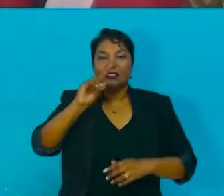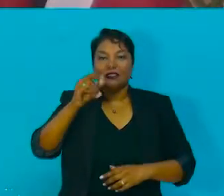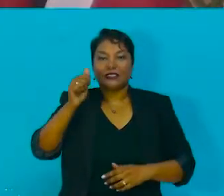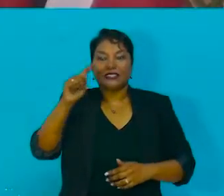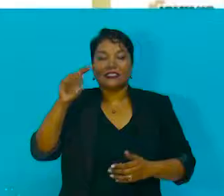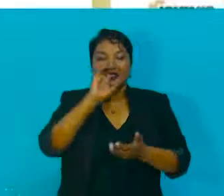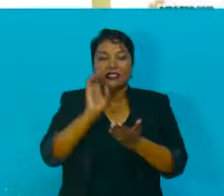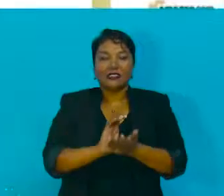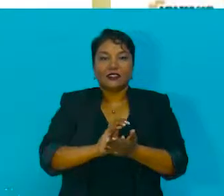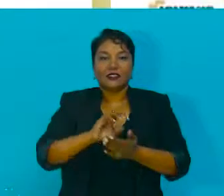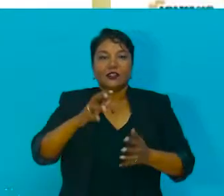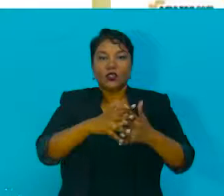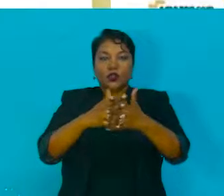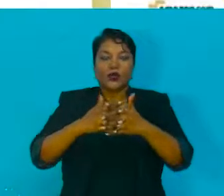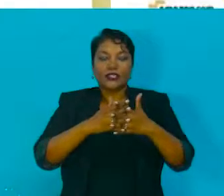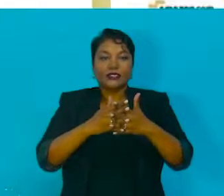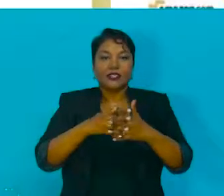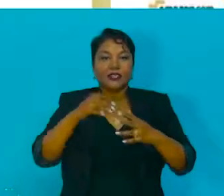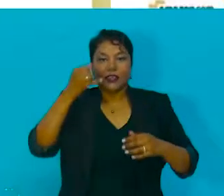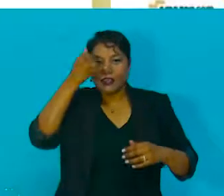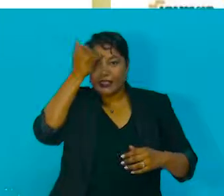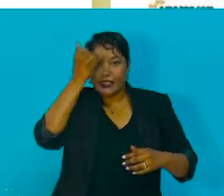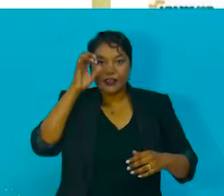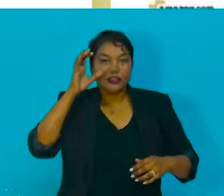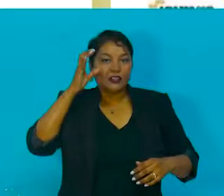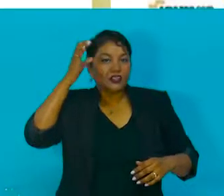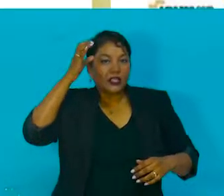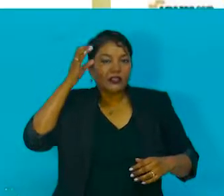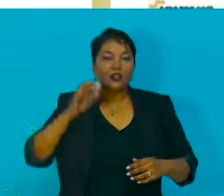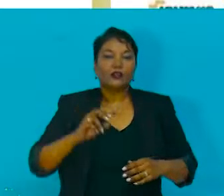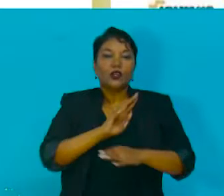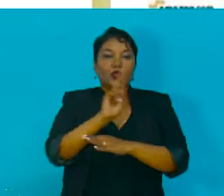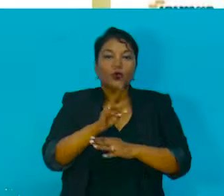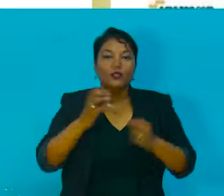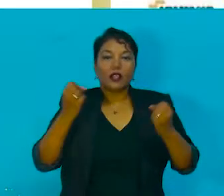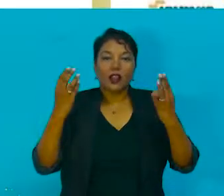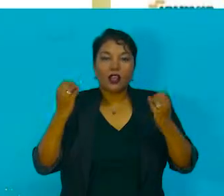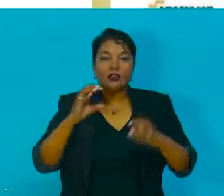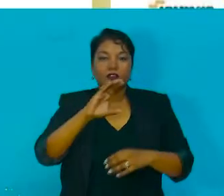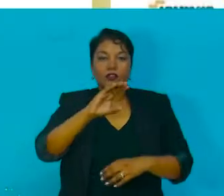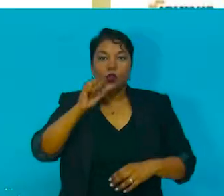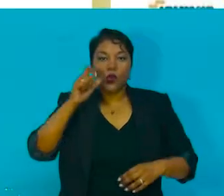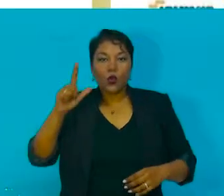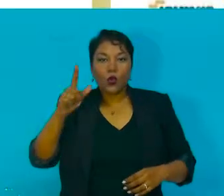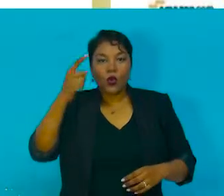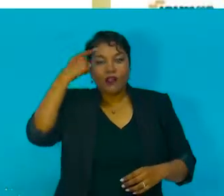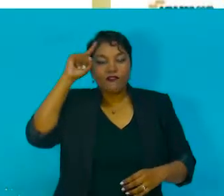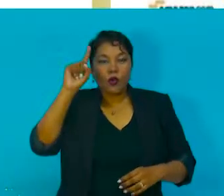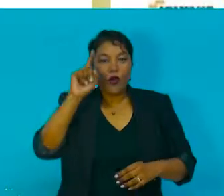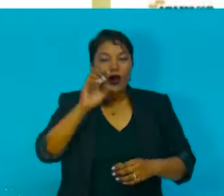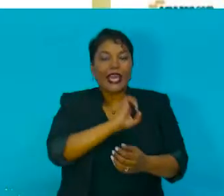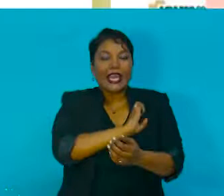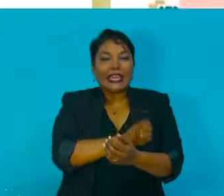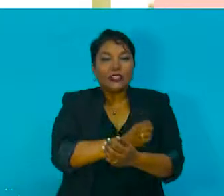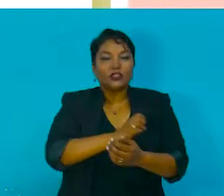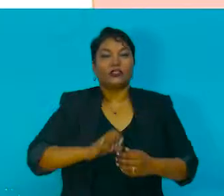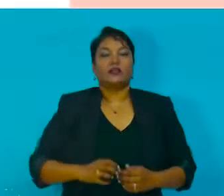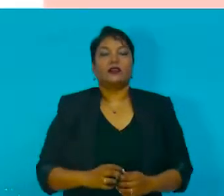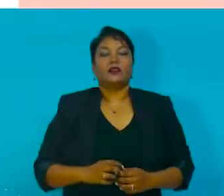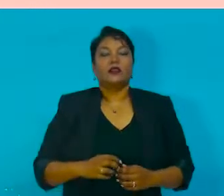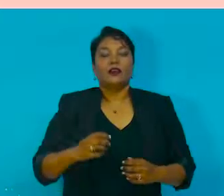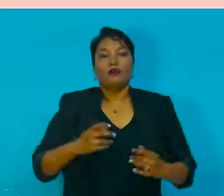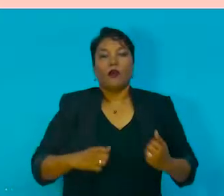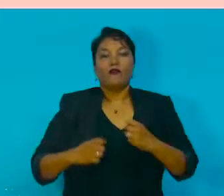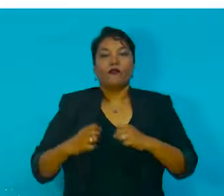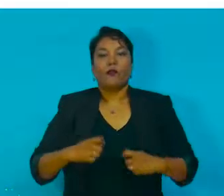world, the US, India, and China, they still rely heavily, that's the coal bar, they still